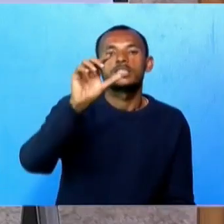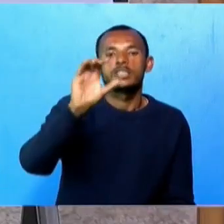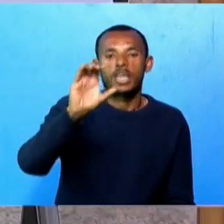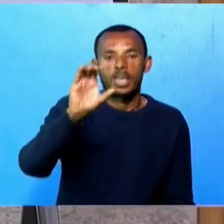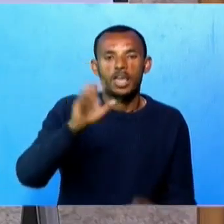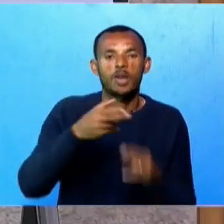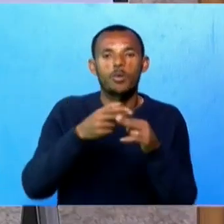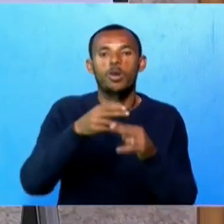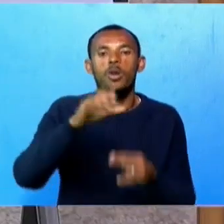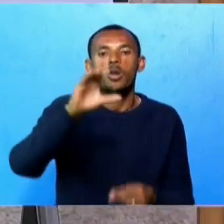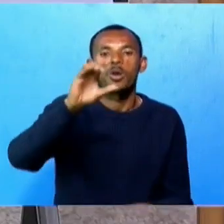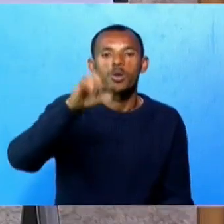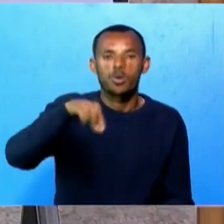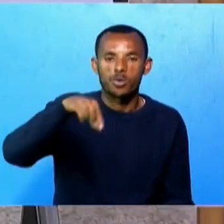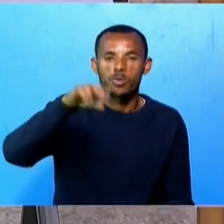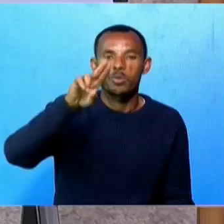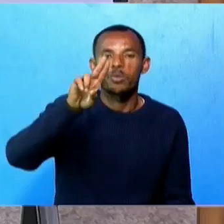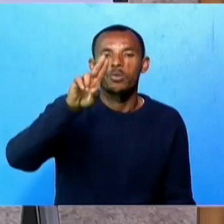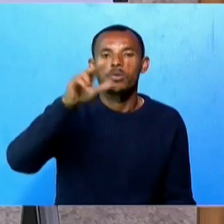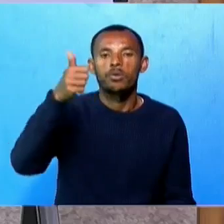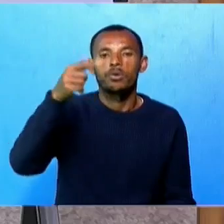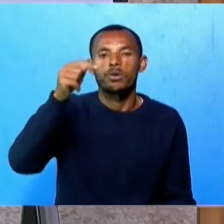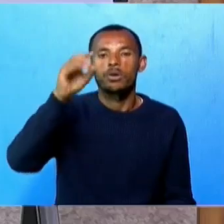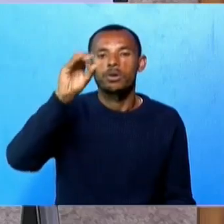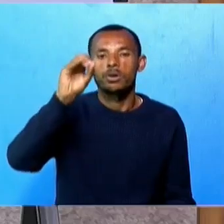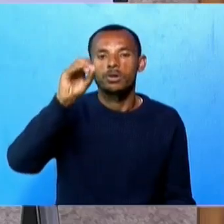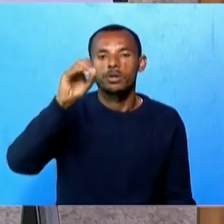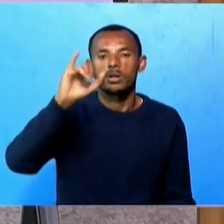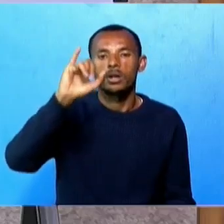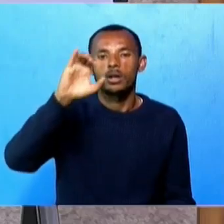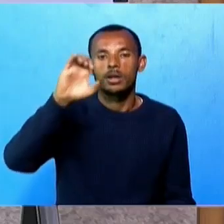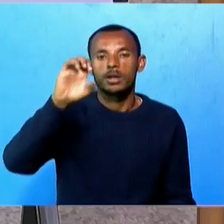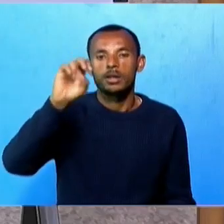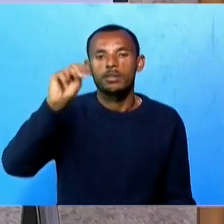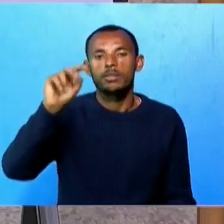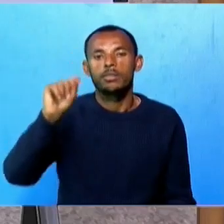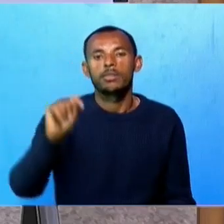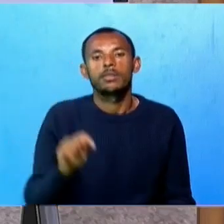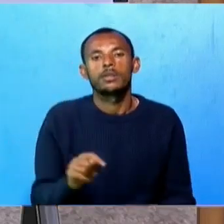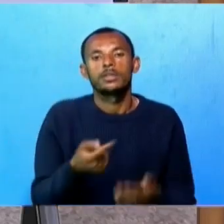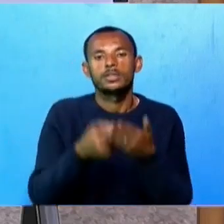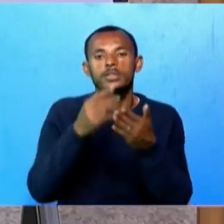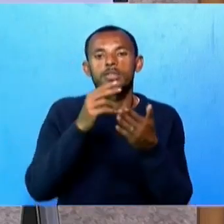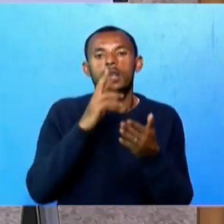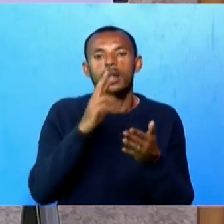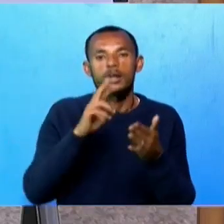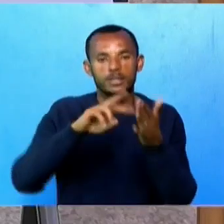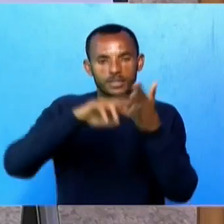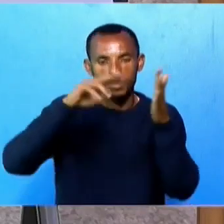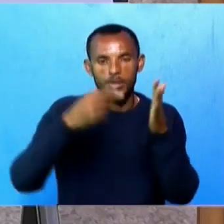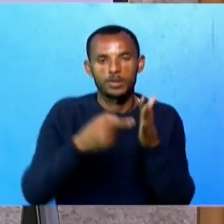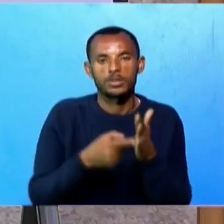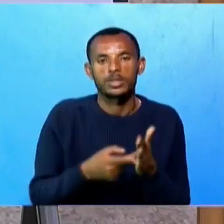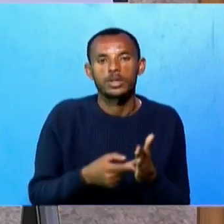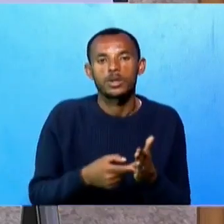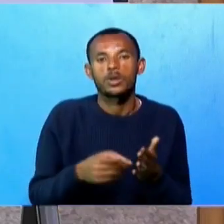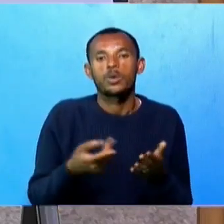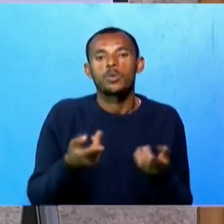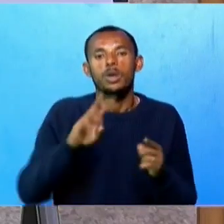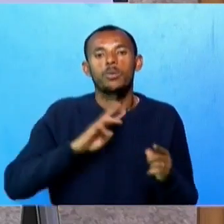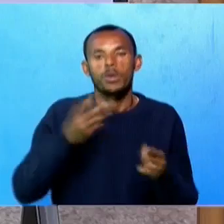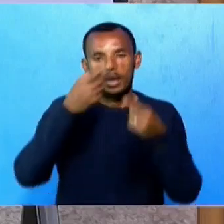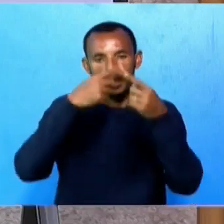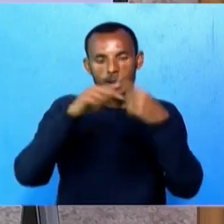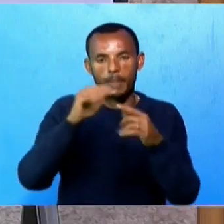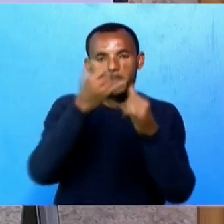familiar with the terminologies in divisions of rational number. So these are the terminologies. When we come to the division